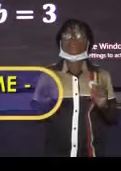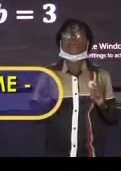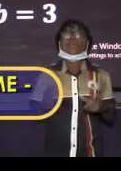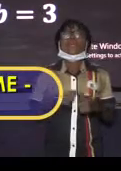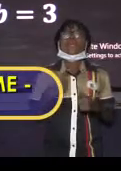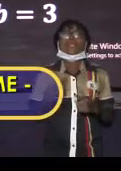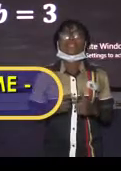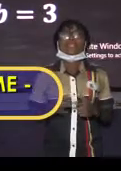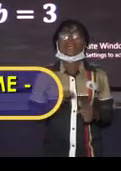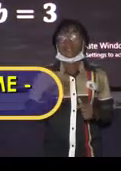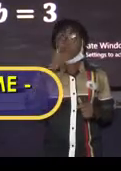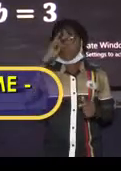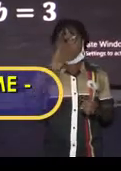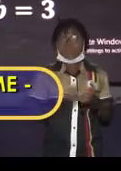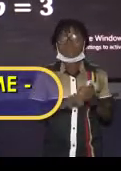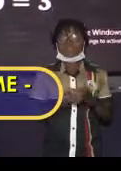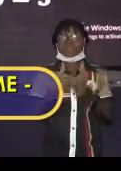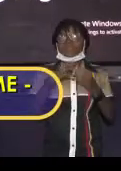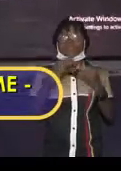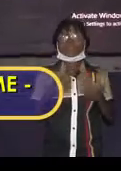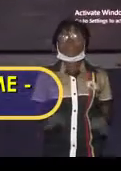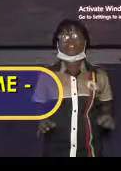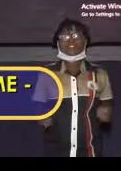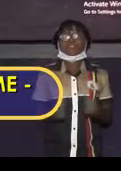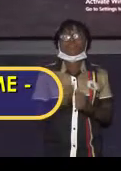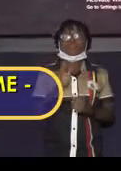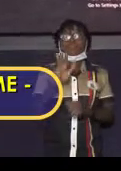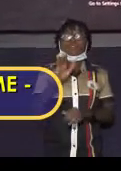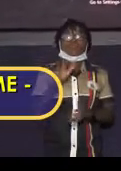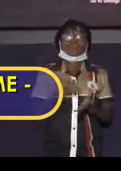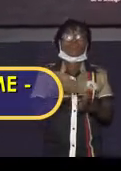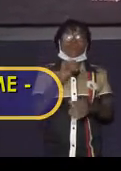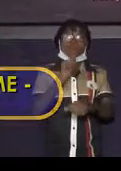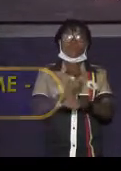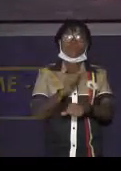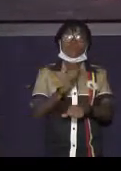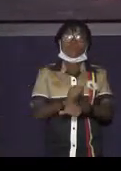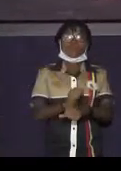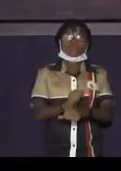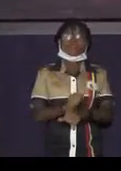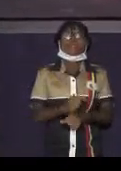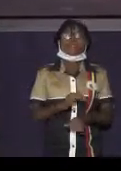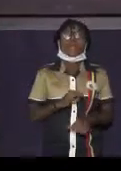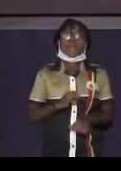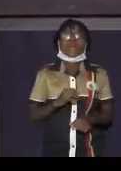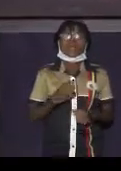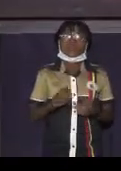Alrighty then, I believe that you are done and that you found it very easy. Well, let's